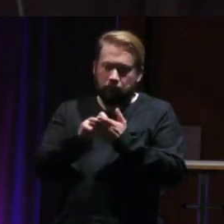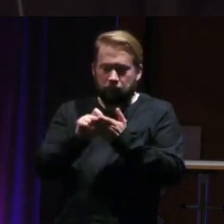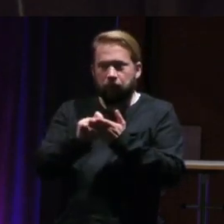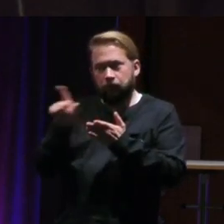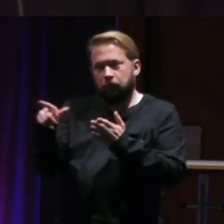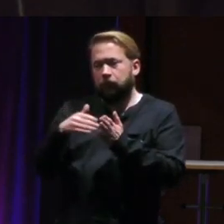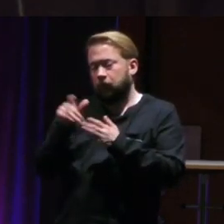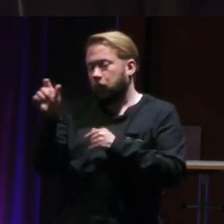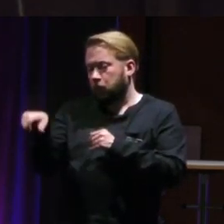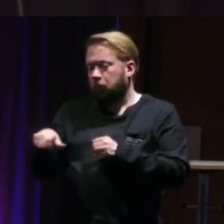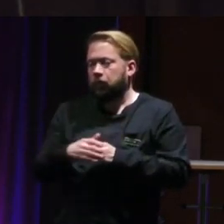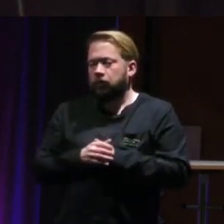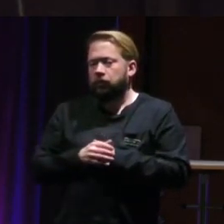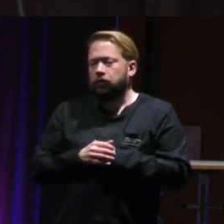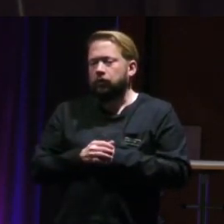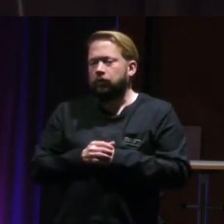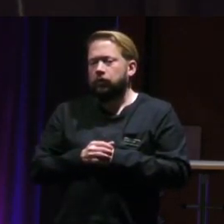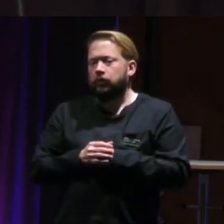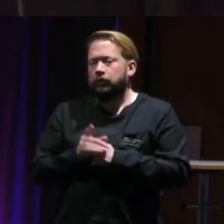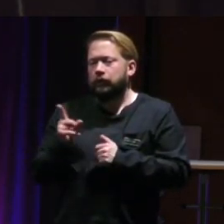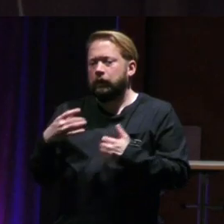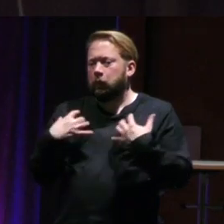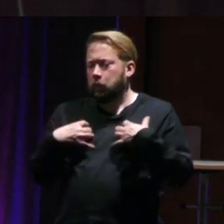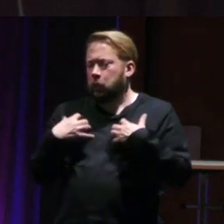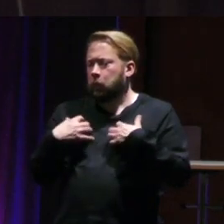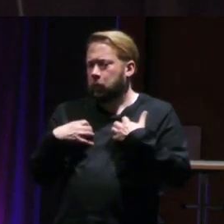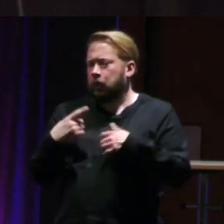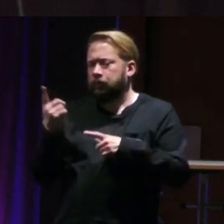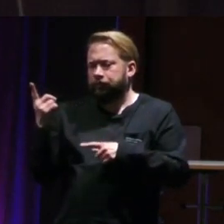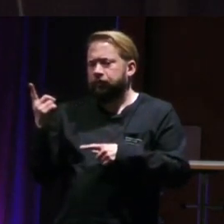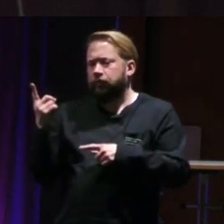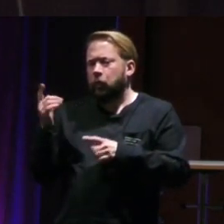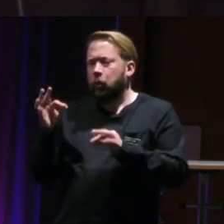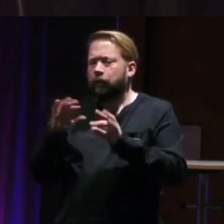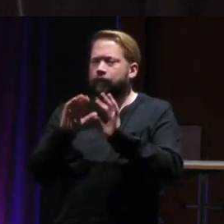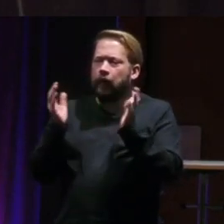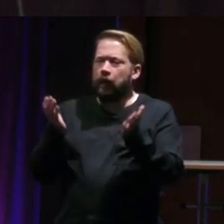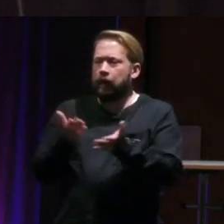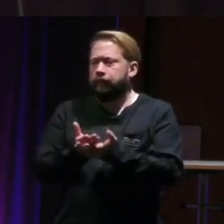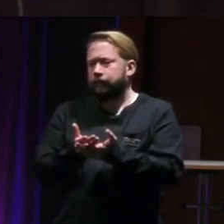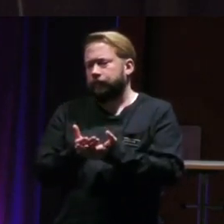he was worrying a lot how the world is